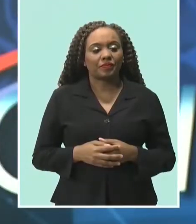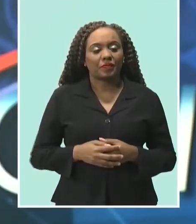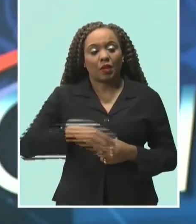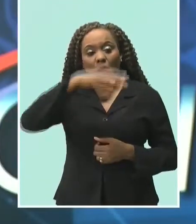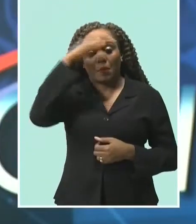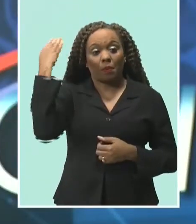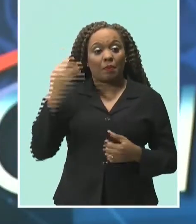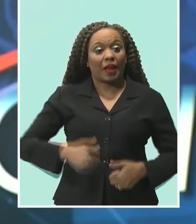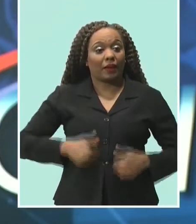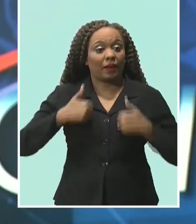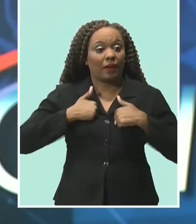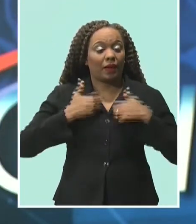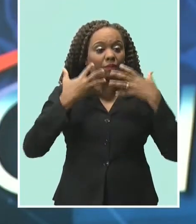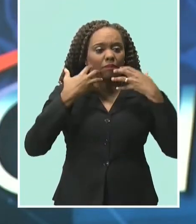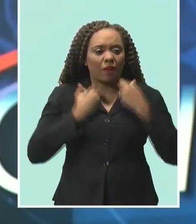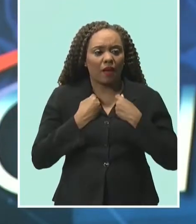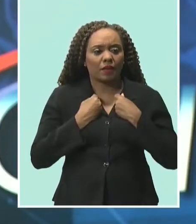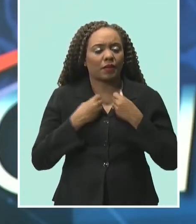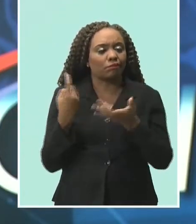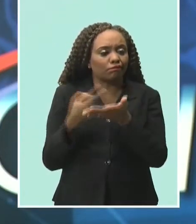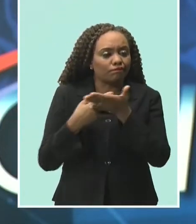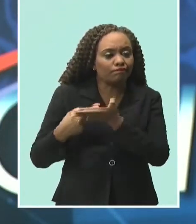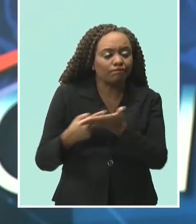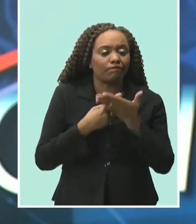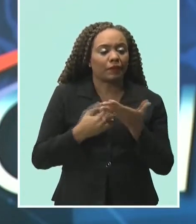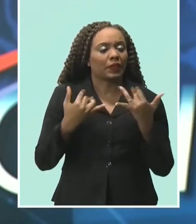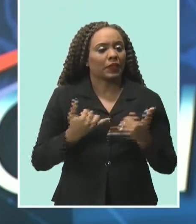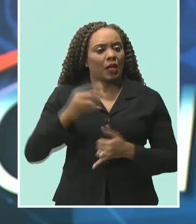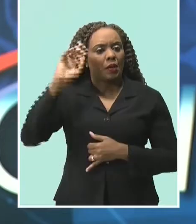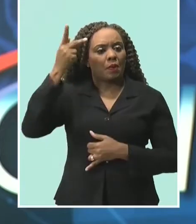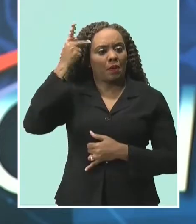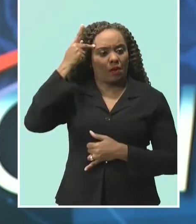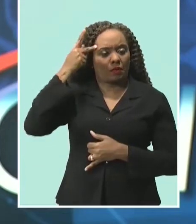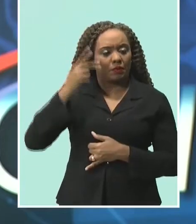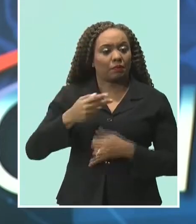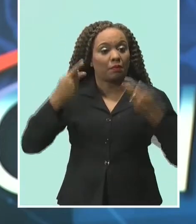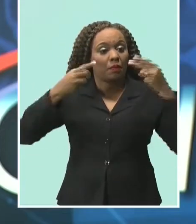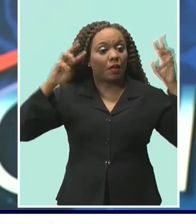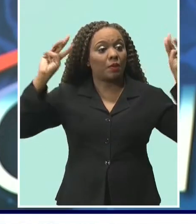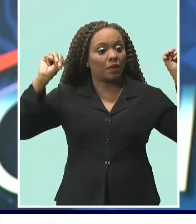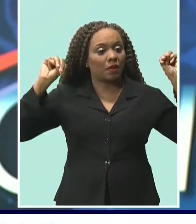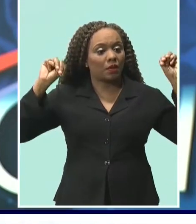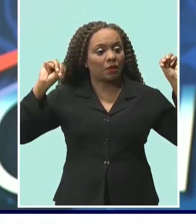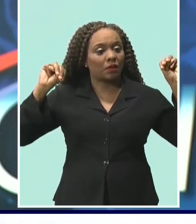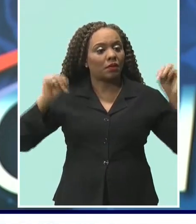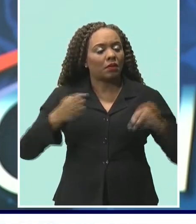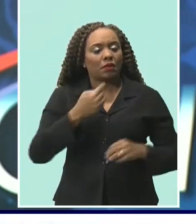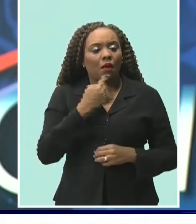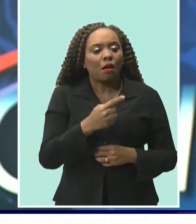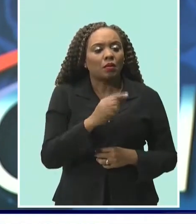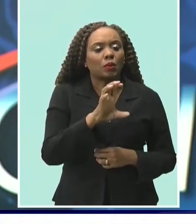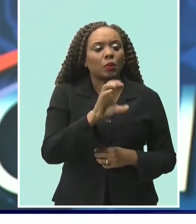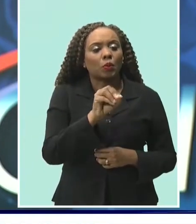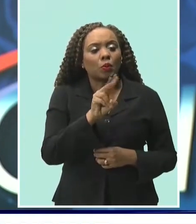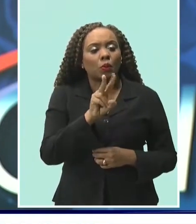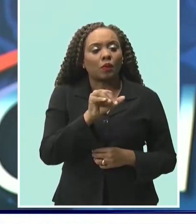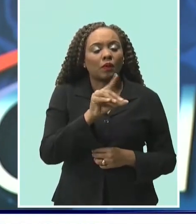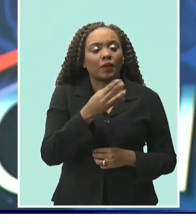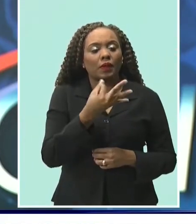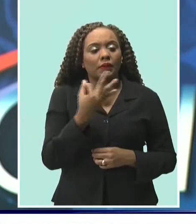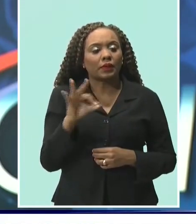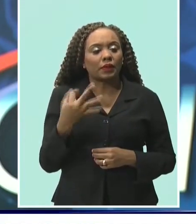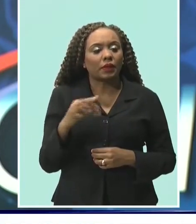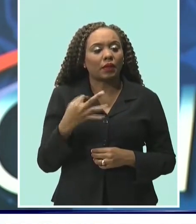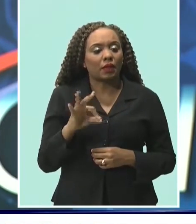The Black Lives Matter movement was debated in today's session of the House. Prime Minister Mia Motley says the COVID-19